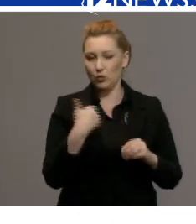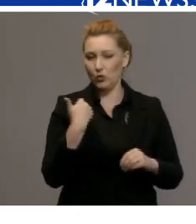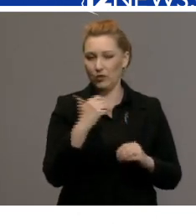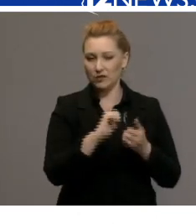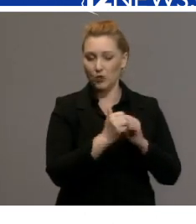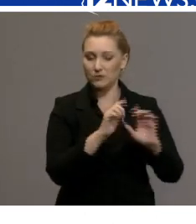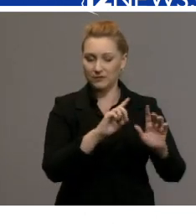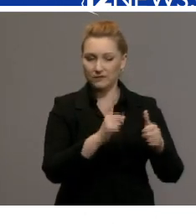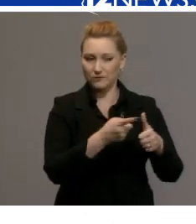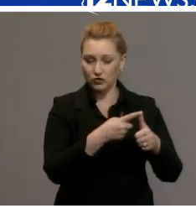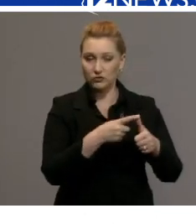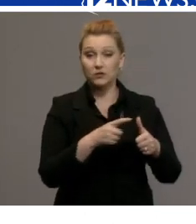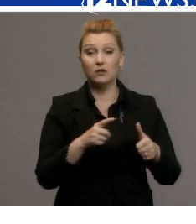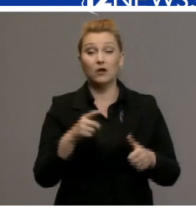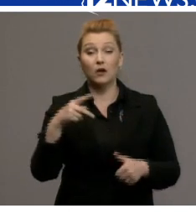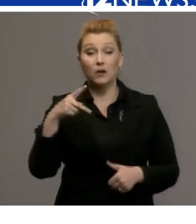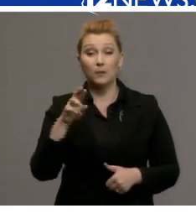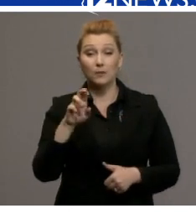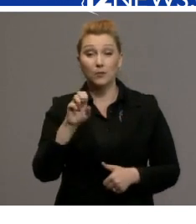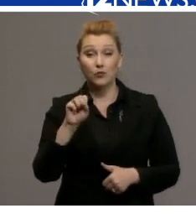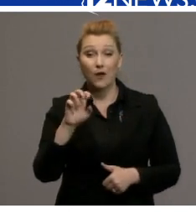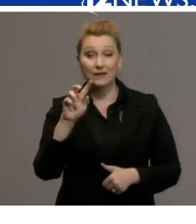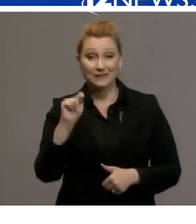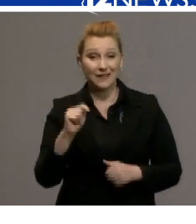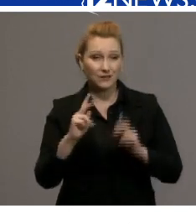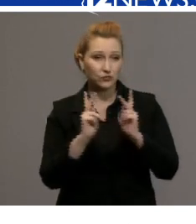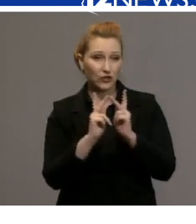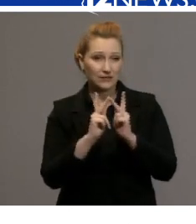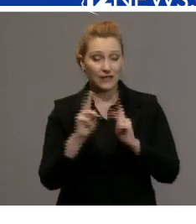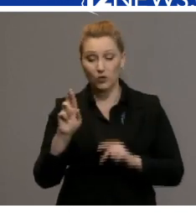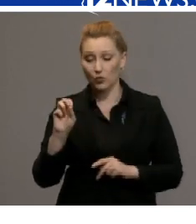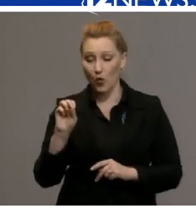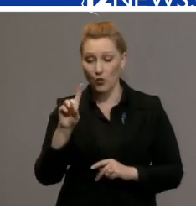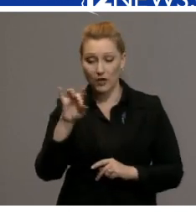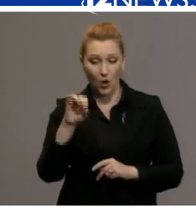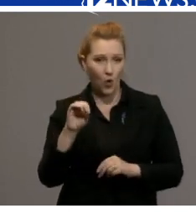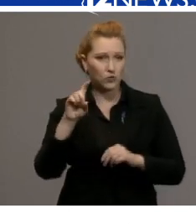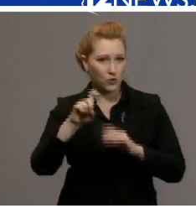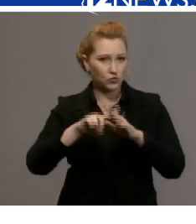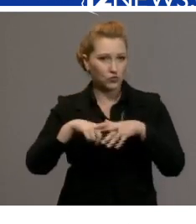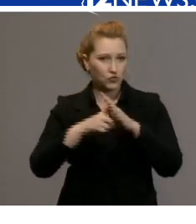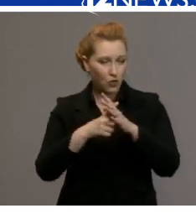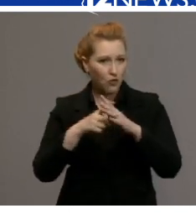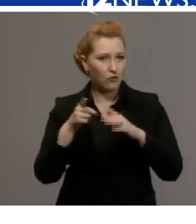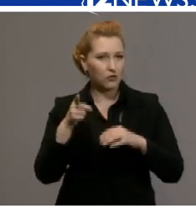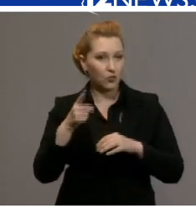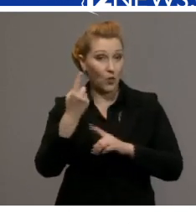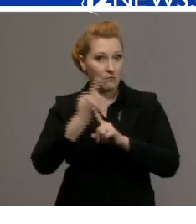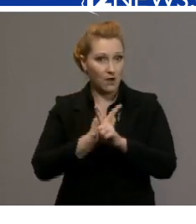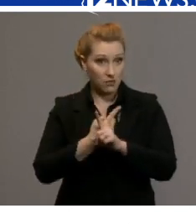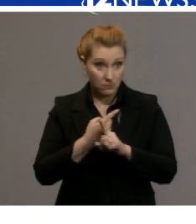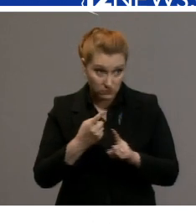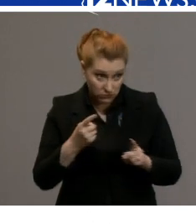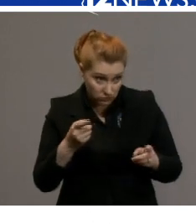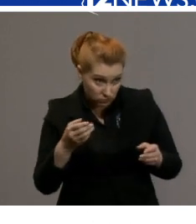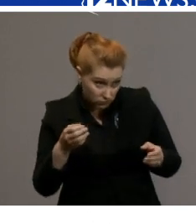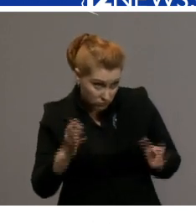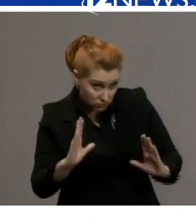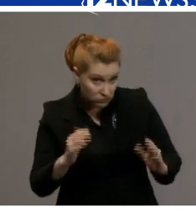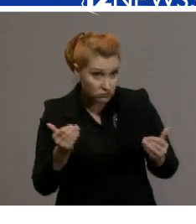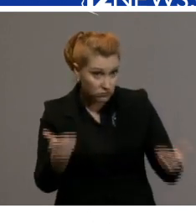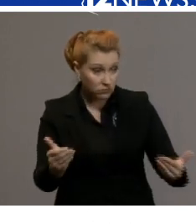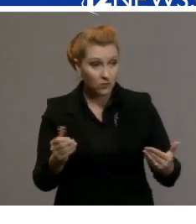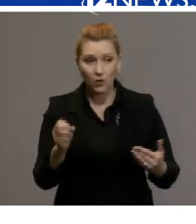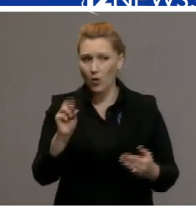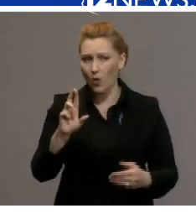exactly in a month from now. Will they be able to have a rodeo, and will they be able to have people in the stands? Because without people in the stands,